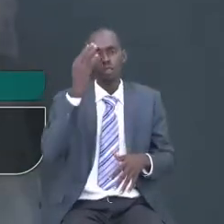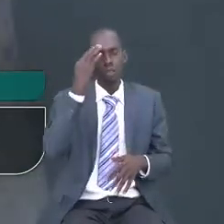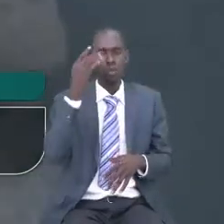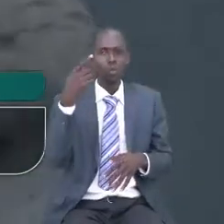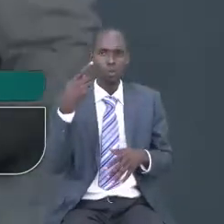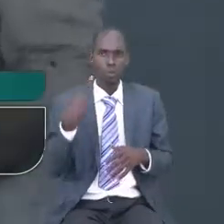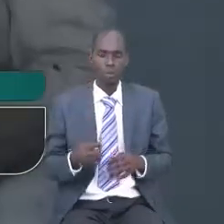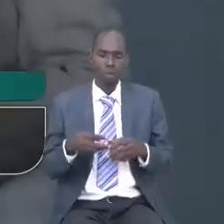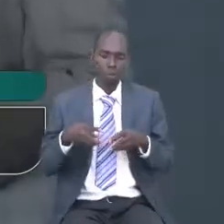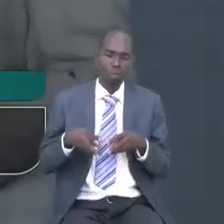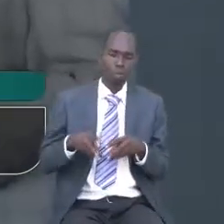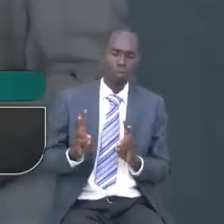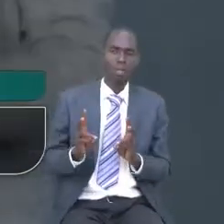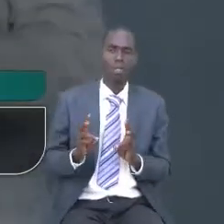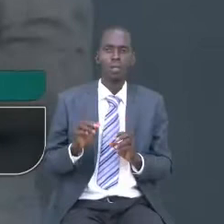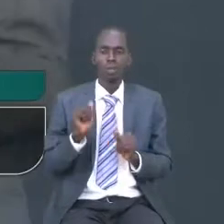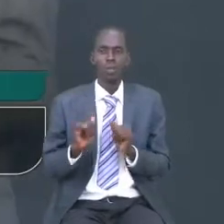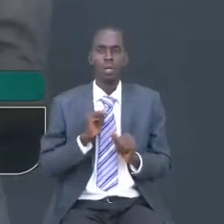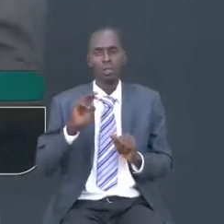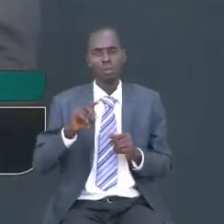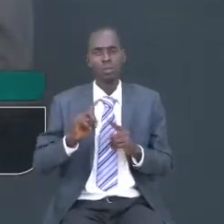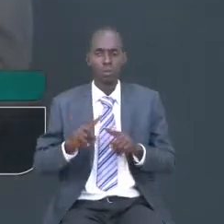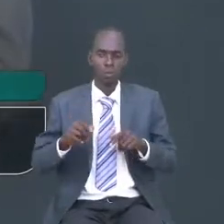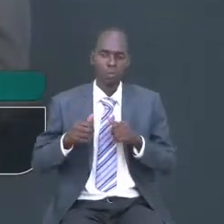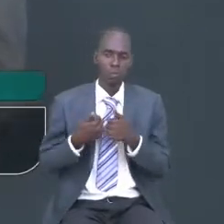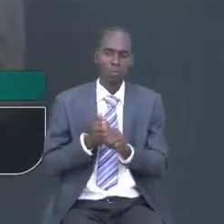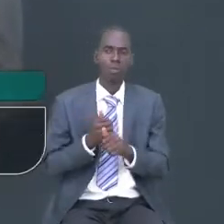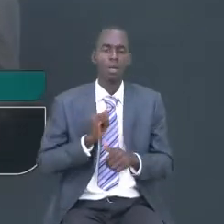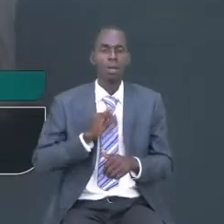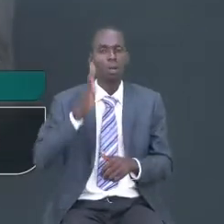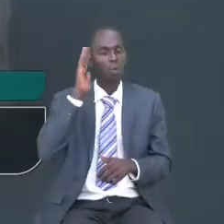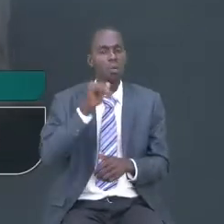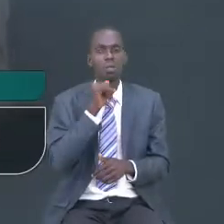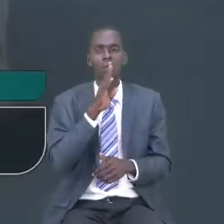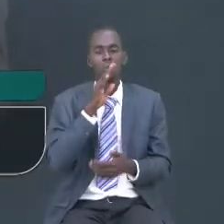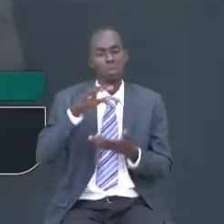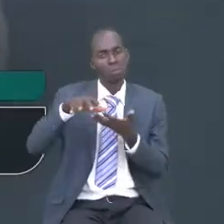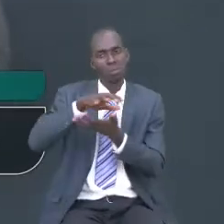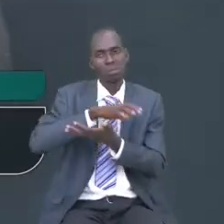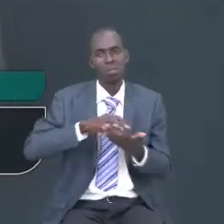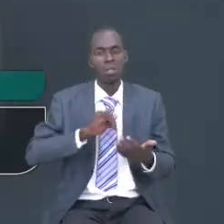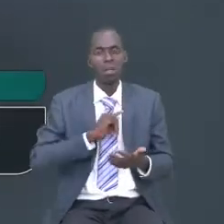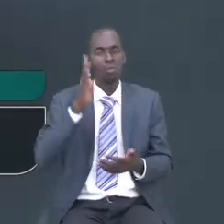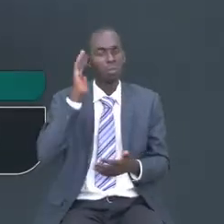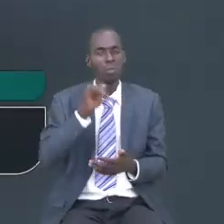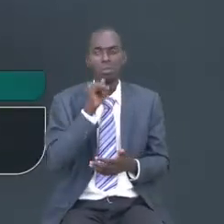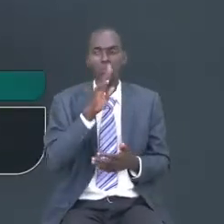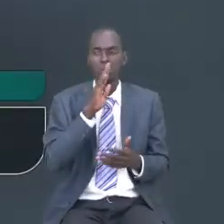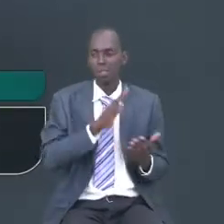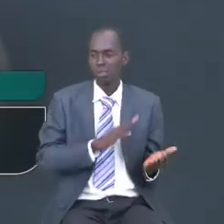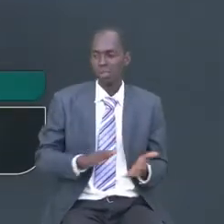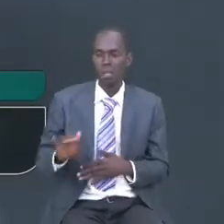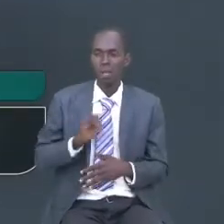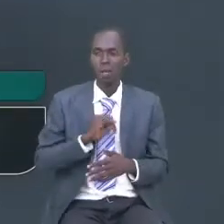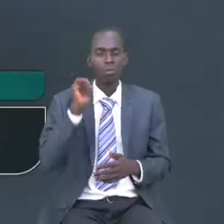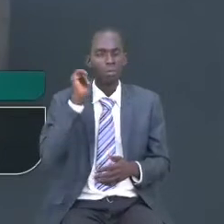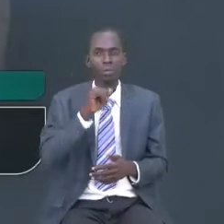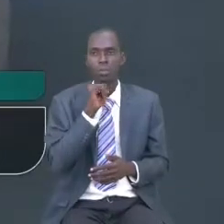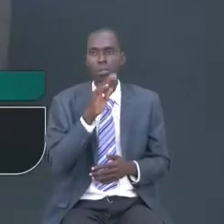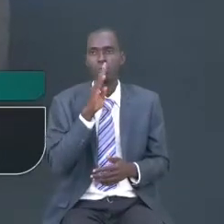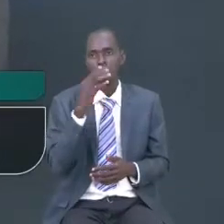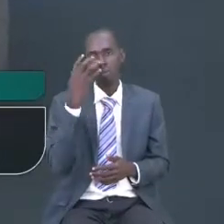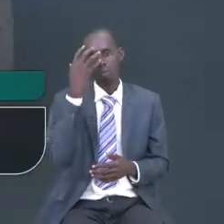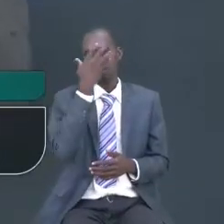with which I need to move on. I'll not be confused, I'll not be deserted, I'll not be confounded. And then he